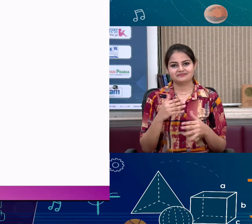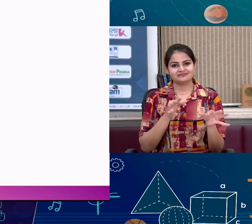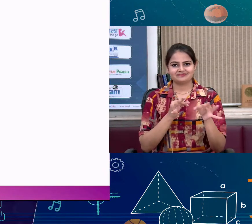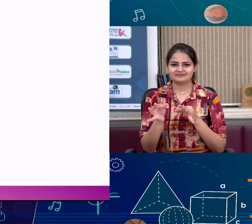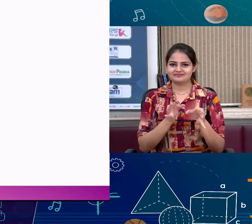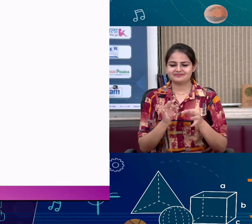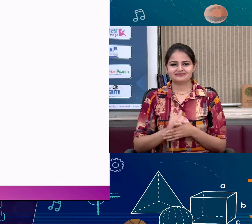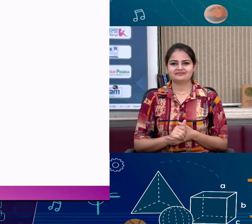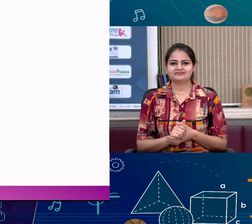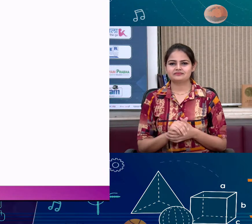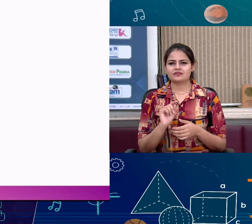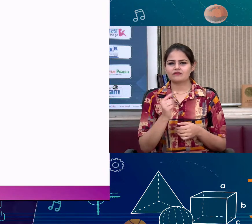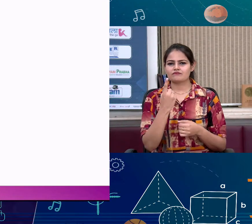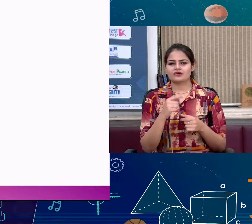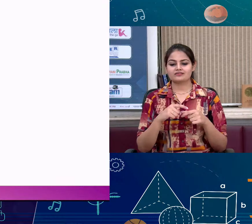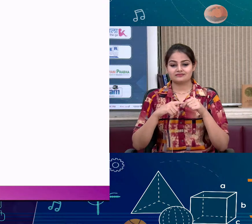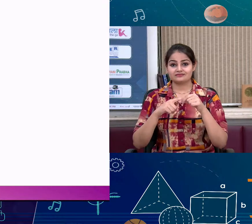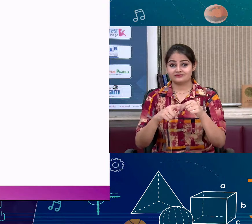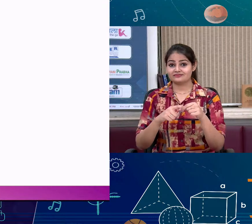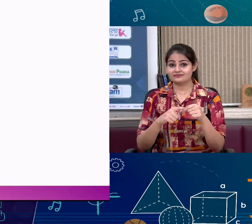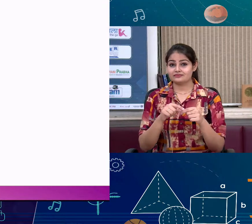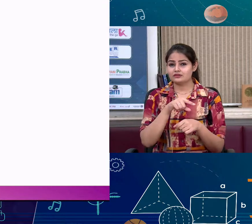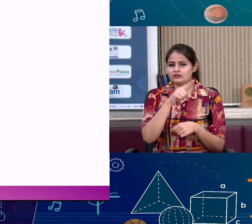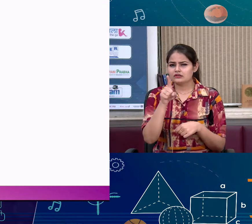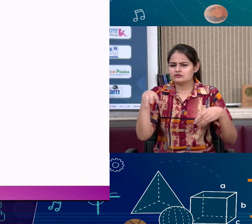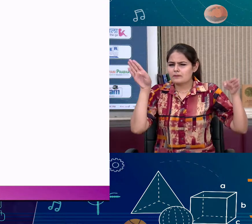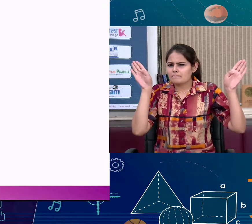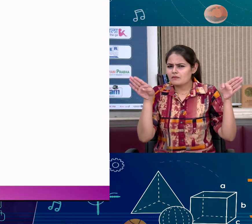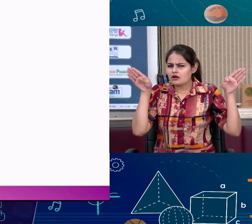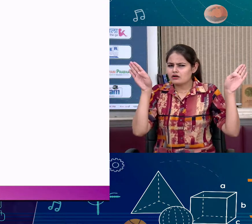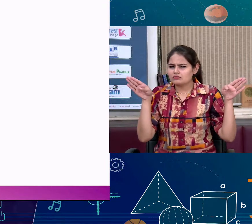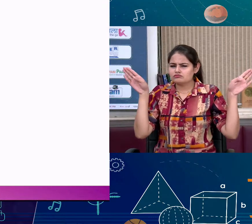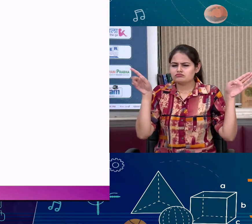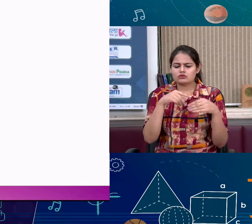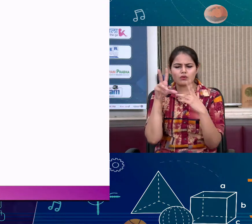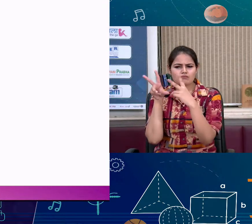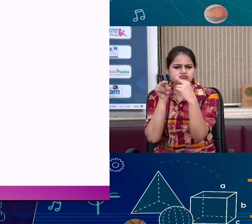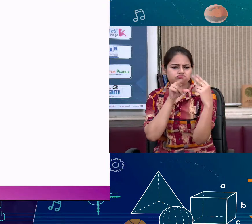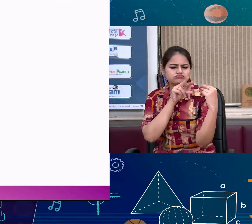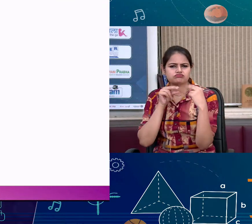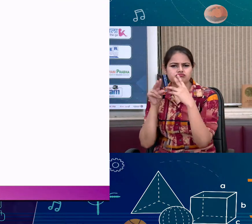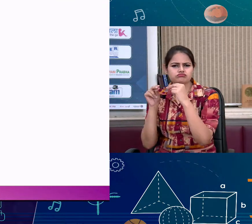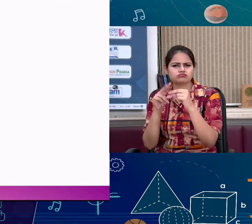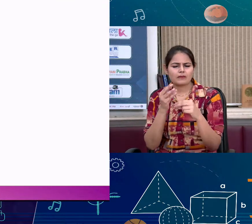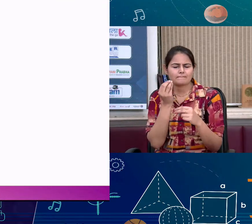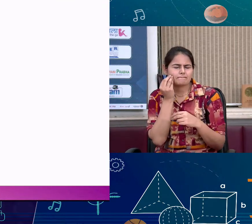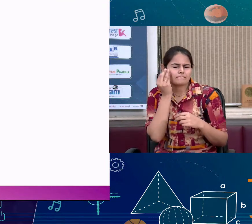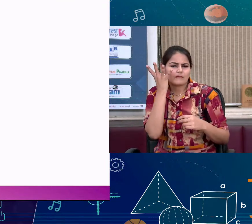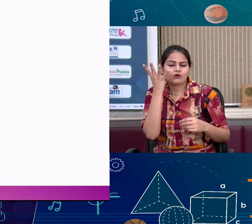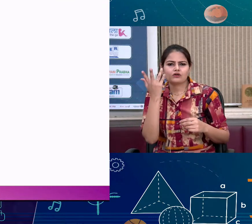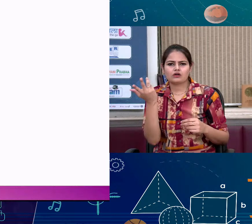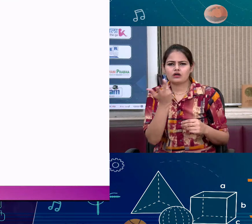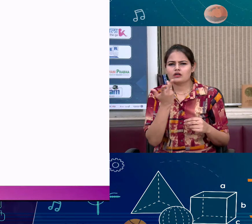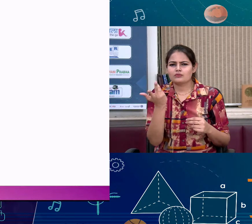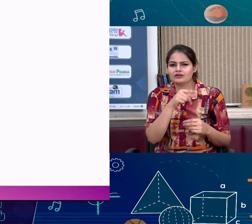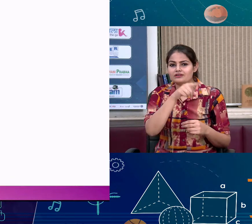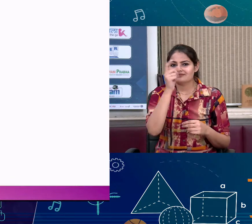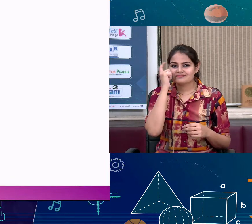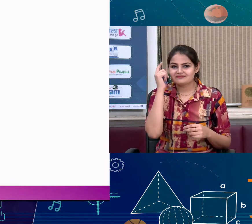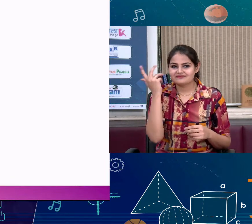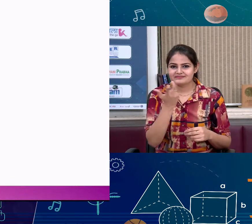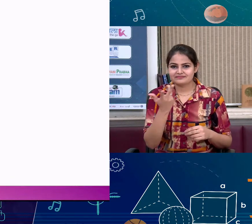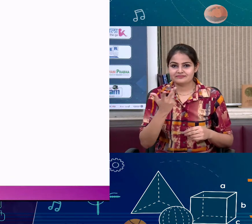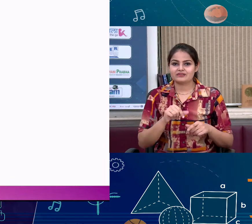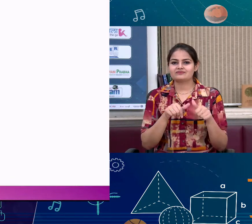All right, the first question, what do you think birds say to each other in the morning? So there is no right and wrong answer here. There